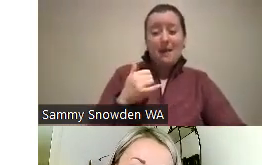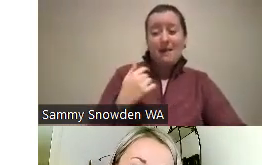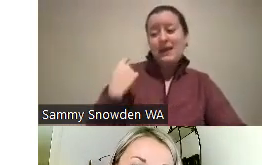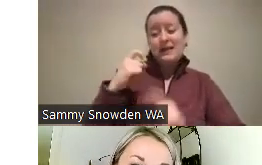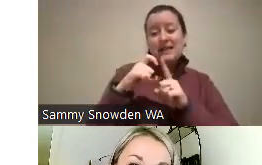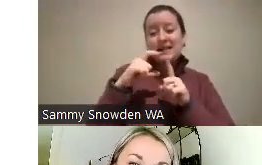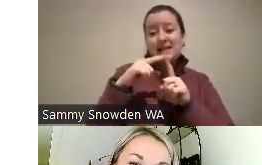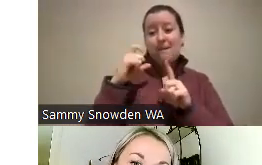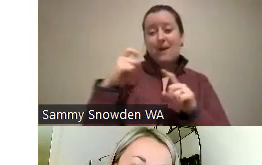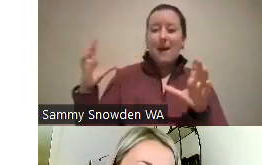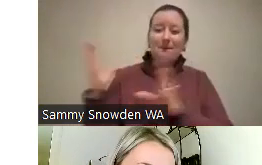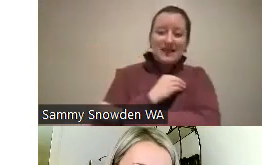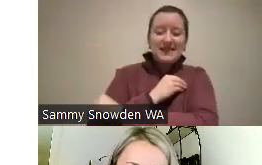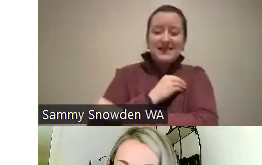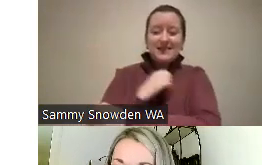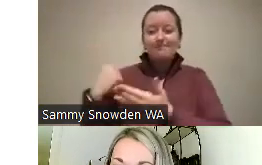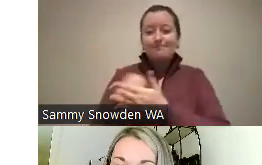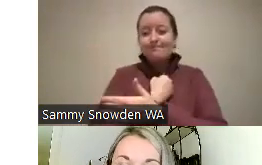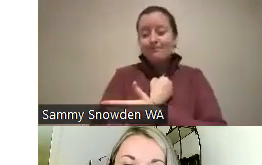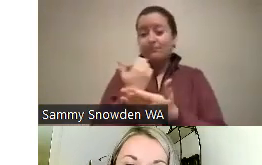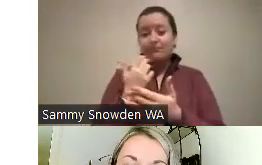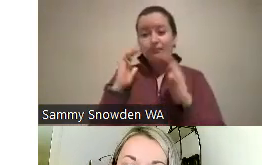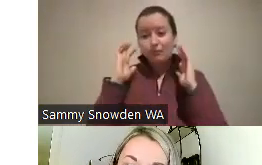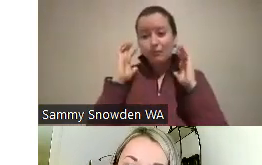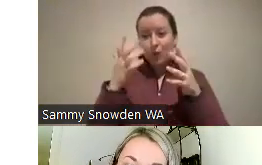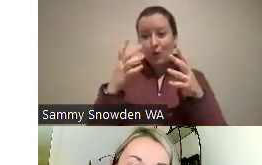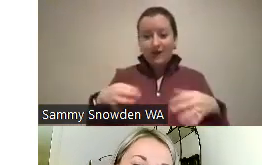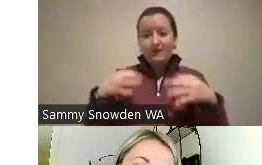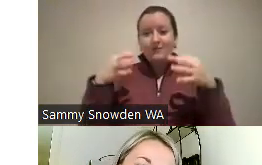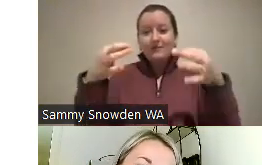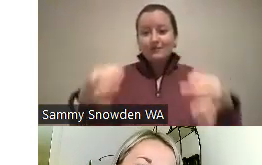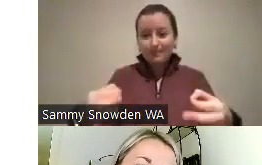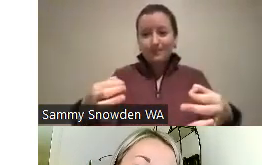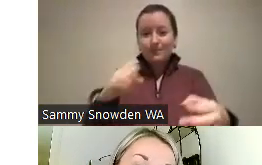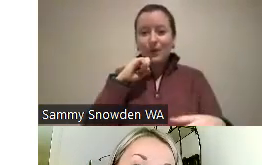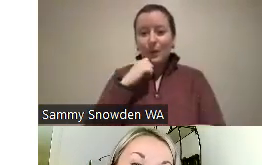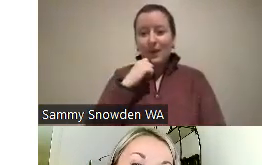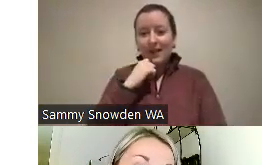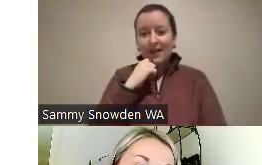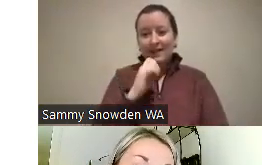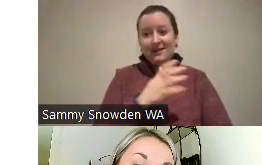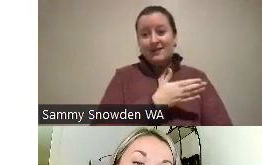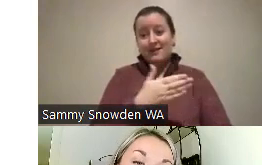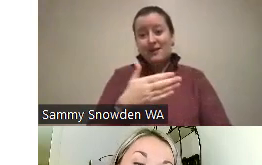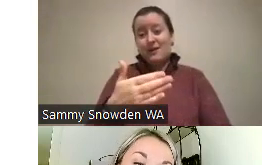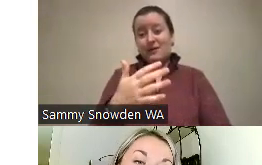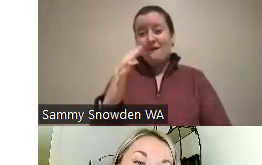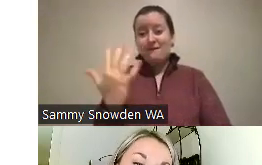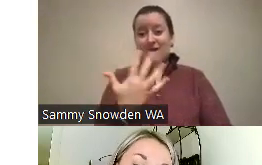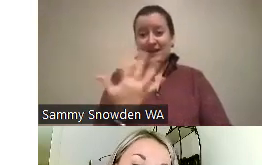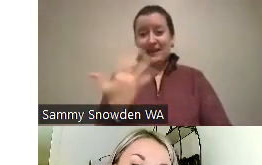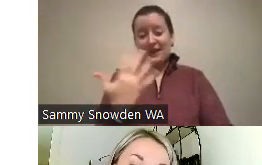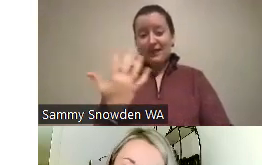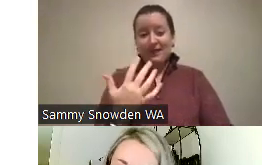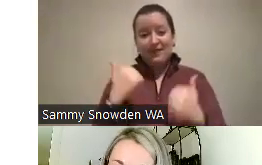to do it. So balance and frankincense are the offers this month. So if you did a 200 PV order, you'd get a balance